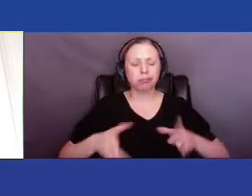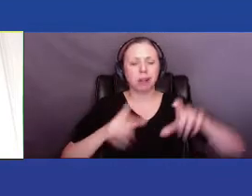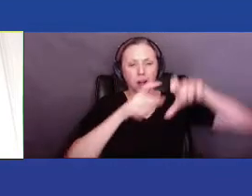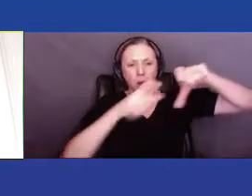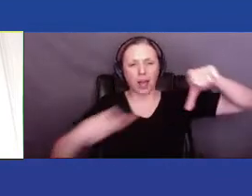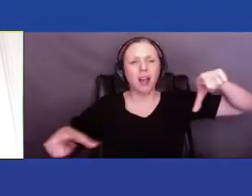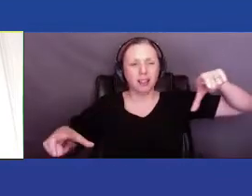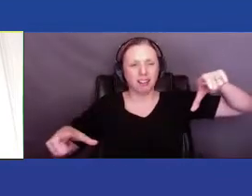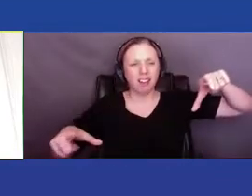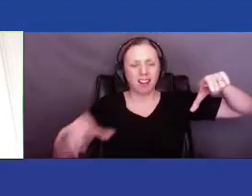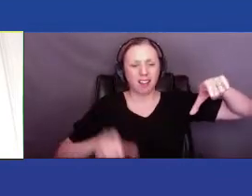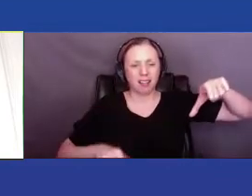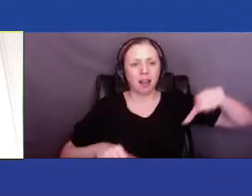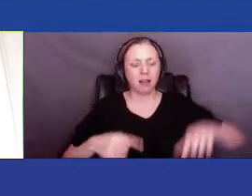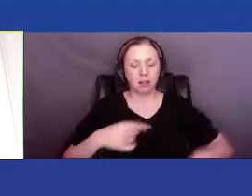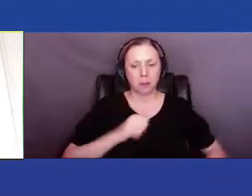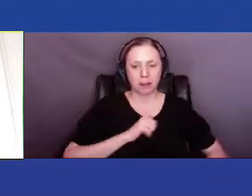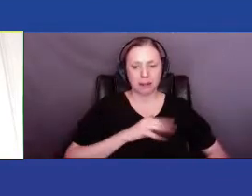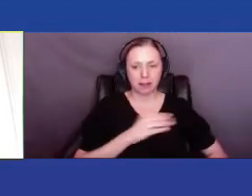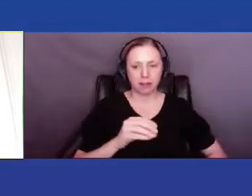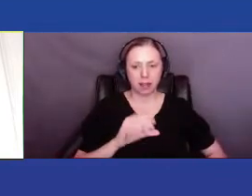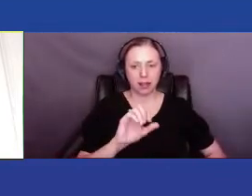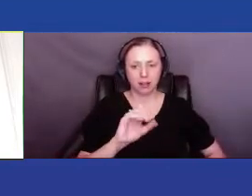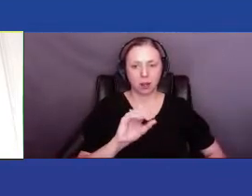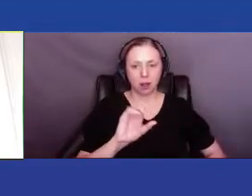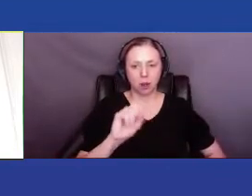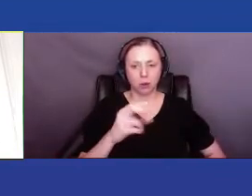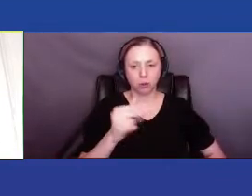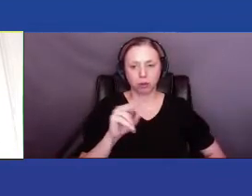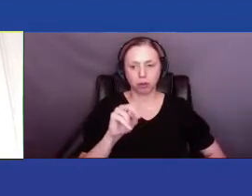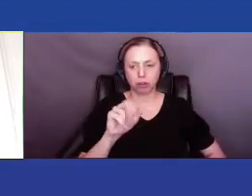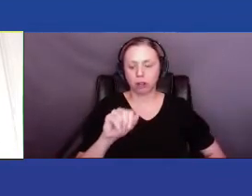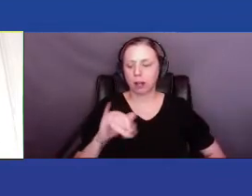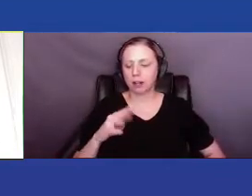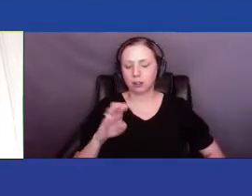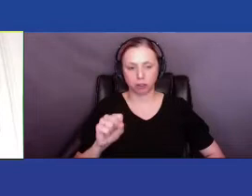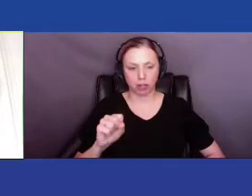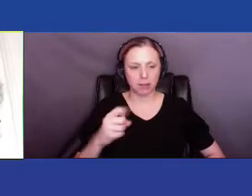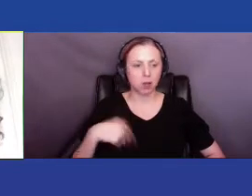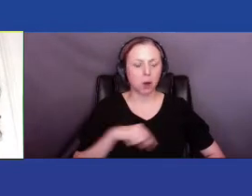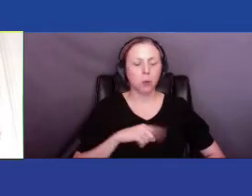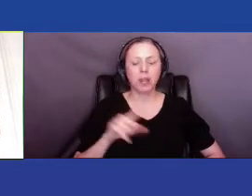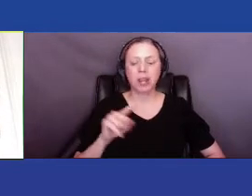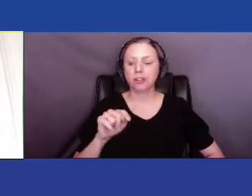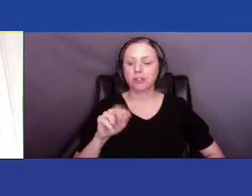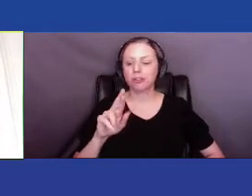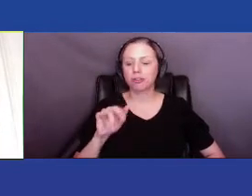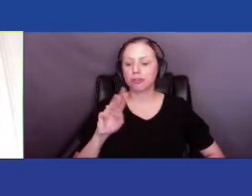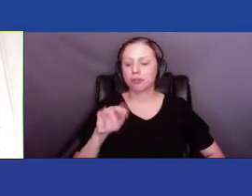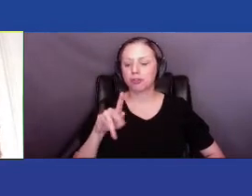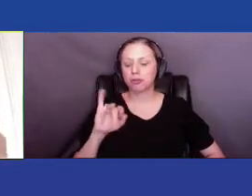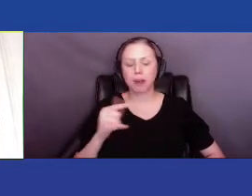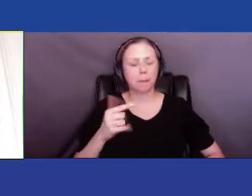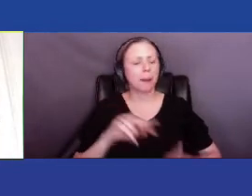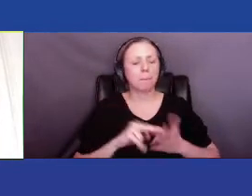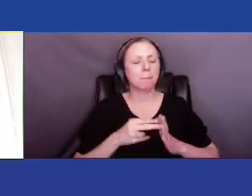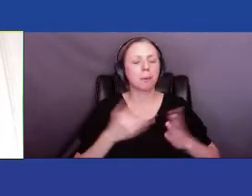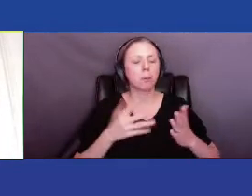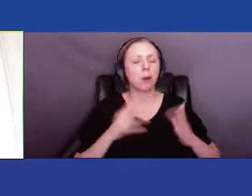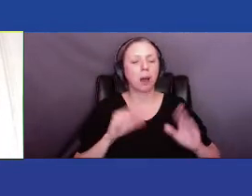and collaborator Oshana James are tramping, which is a movement form